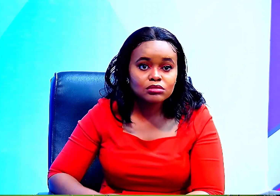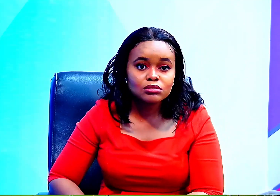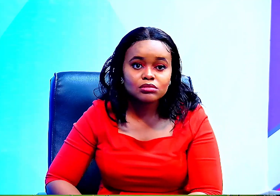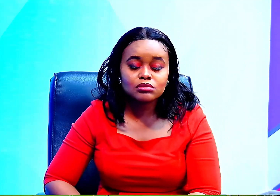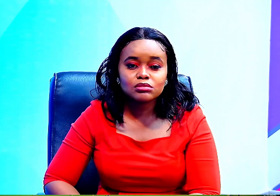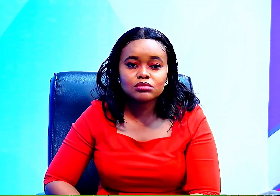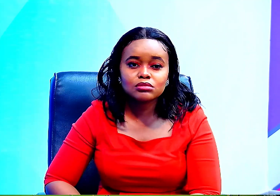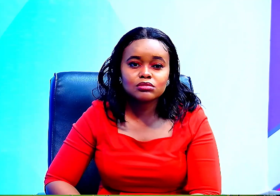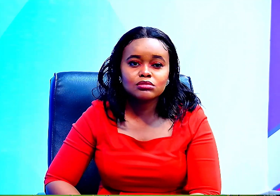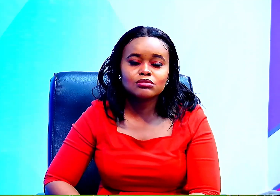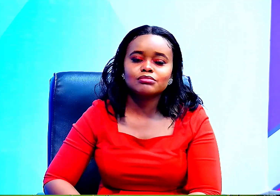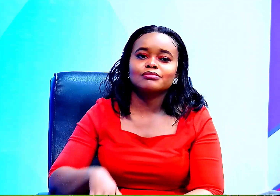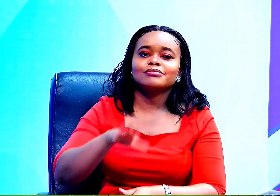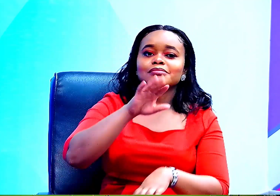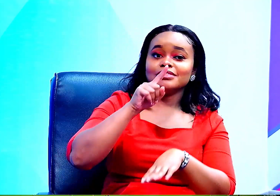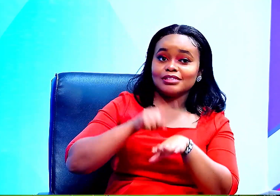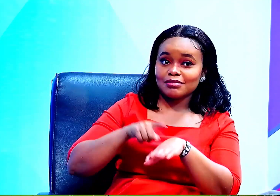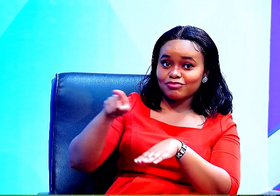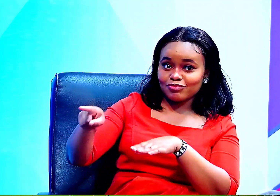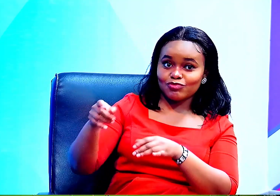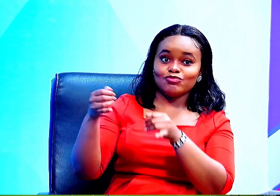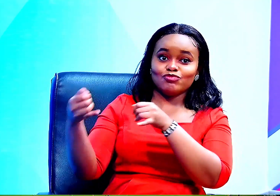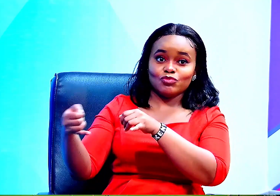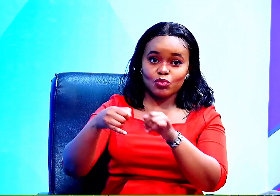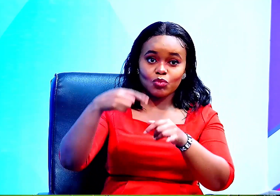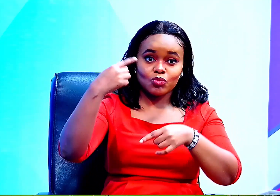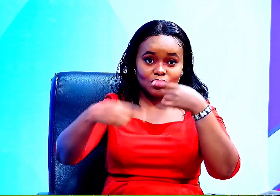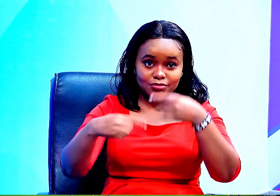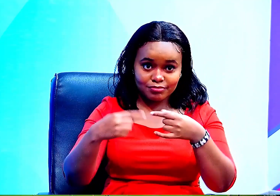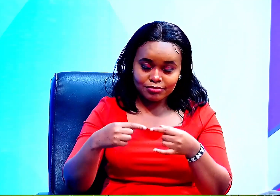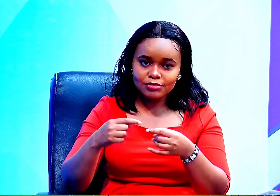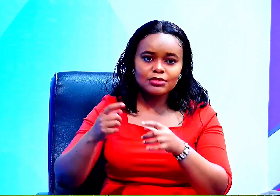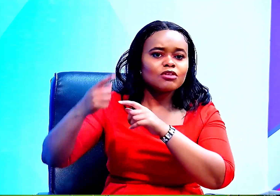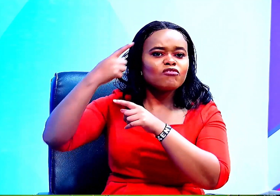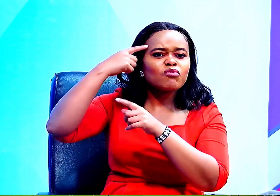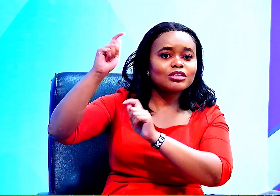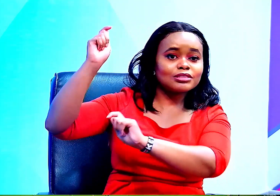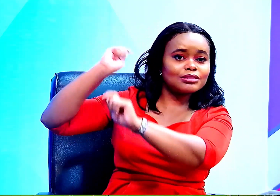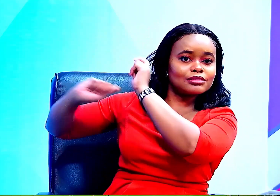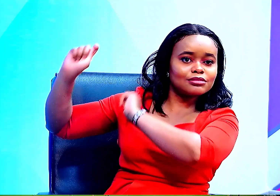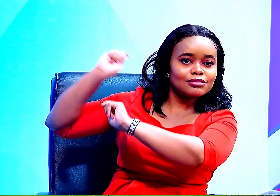when you're modeling, when you go into the competition,